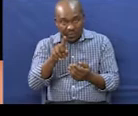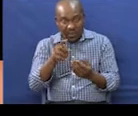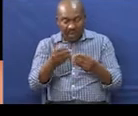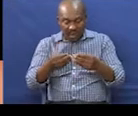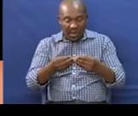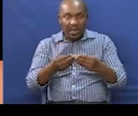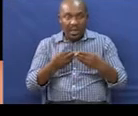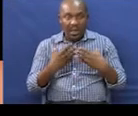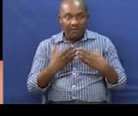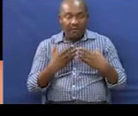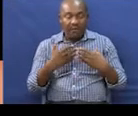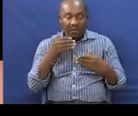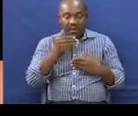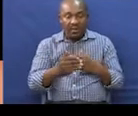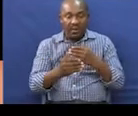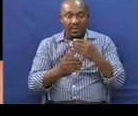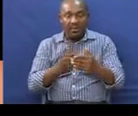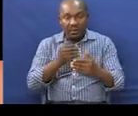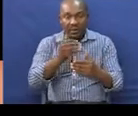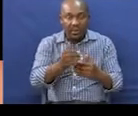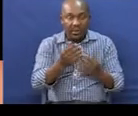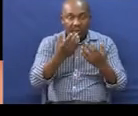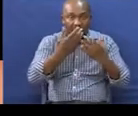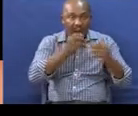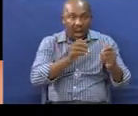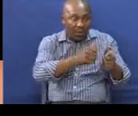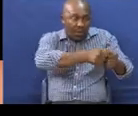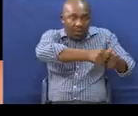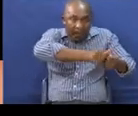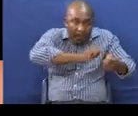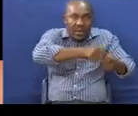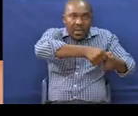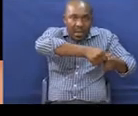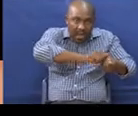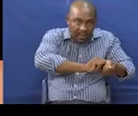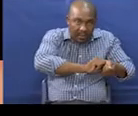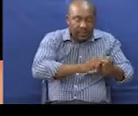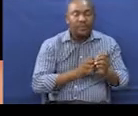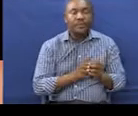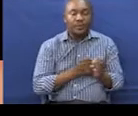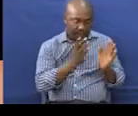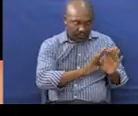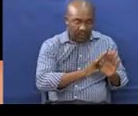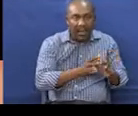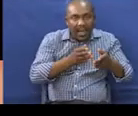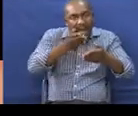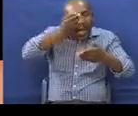procedure can be peel the Irish potato. Second procedure, cut it into small